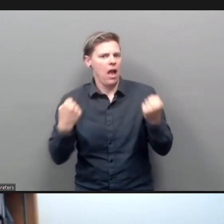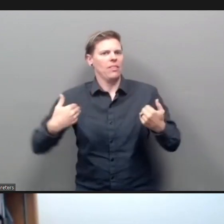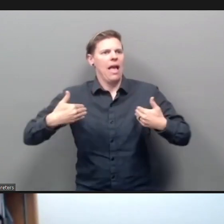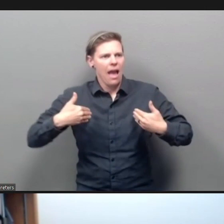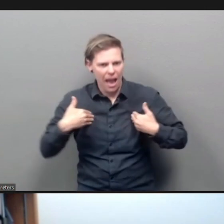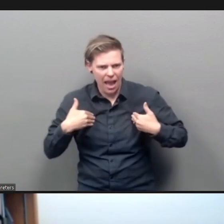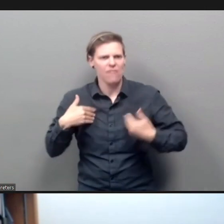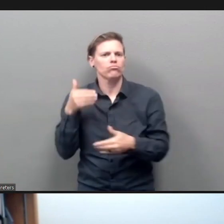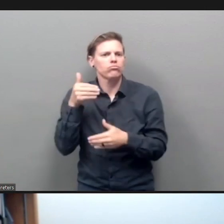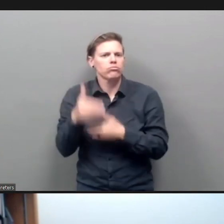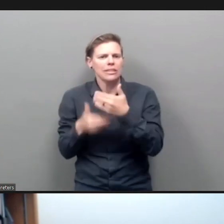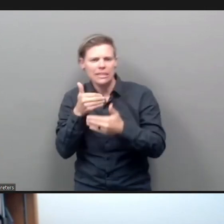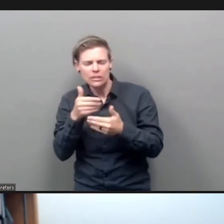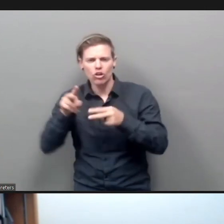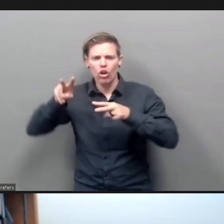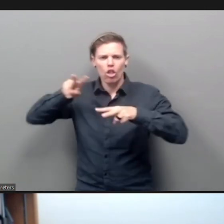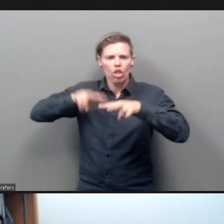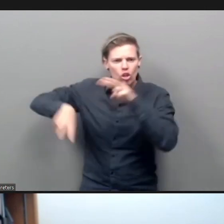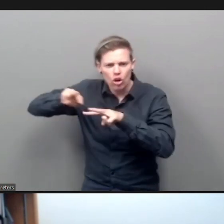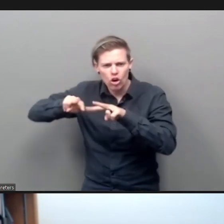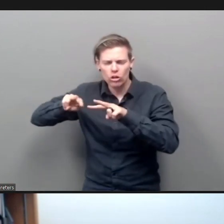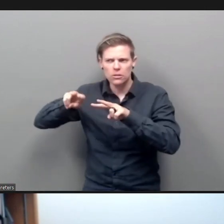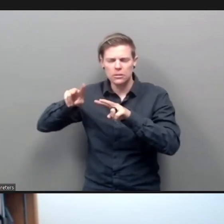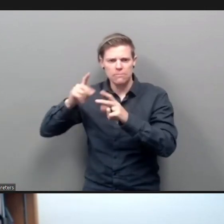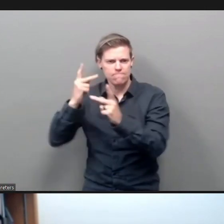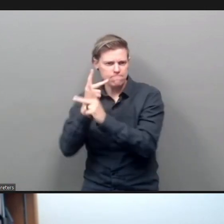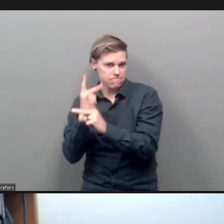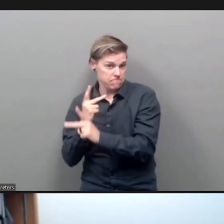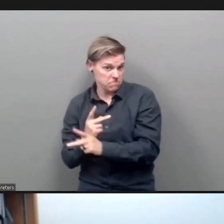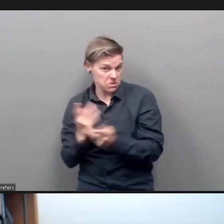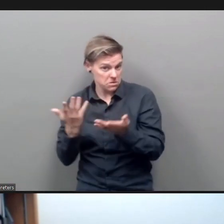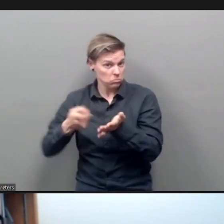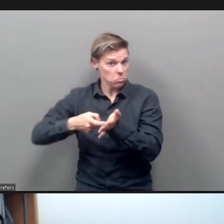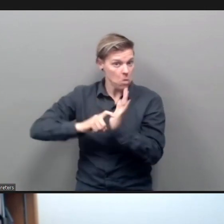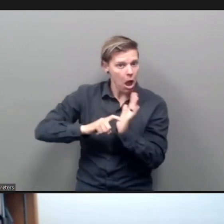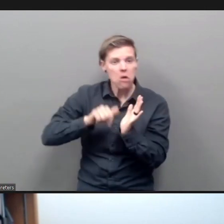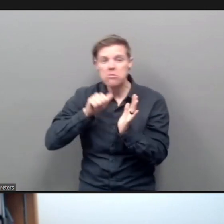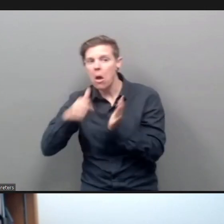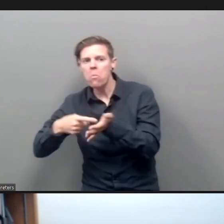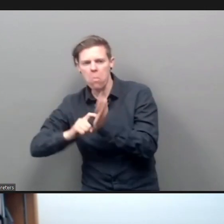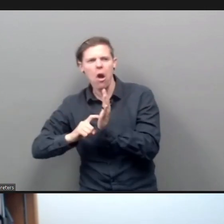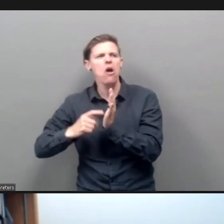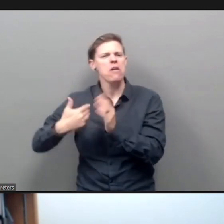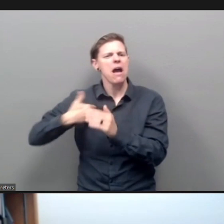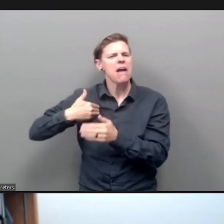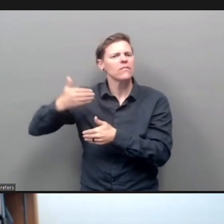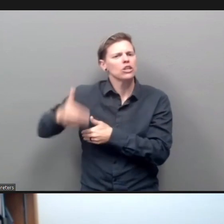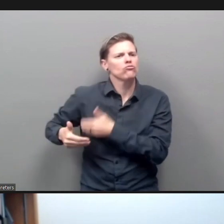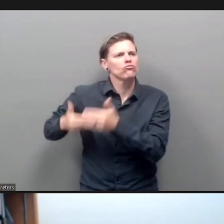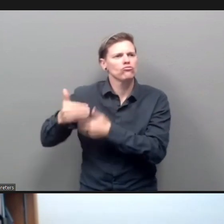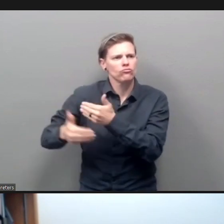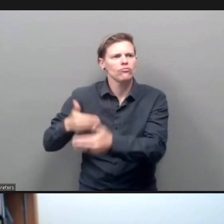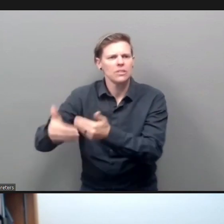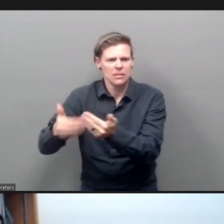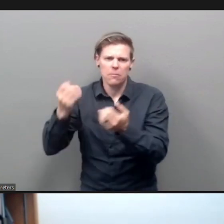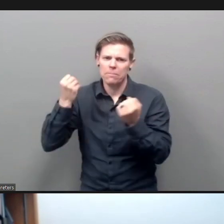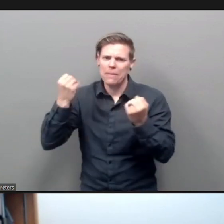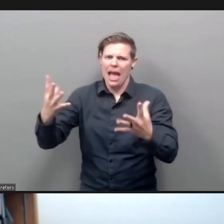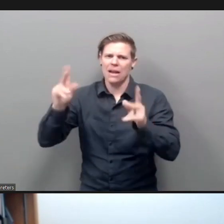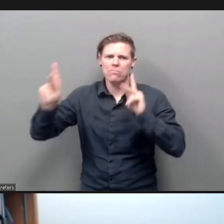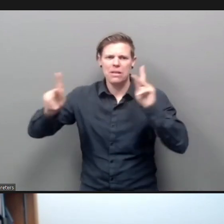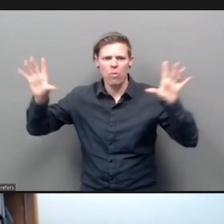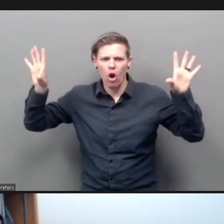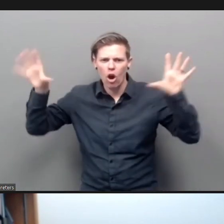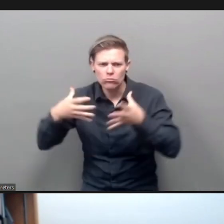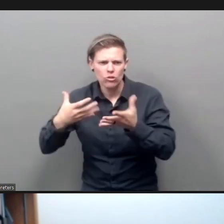and I know everybody at DOH, I know a lot of people at DOH are involved in those decisions, and they're very, very